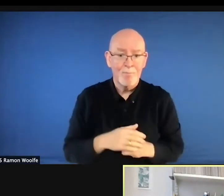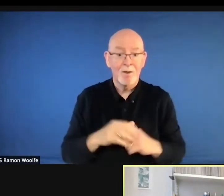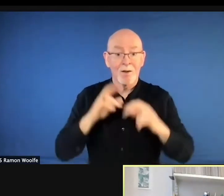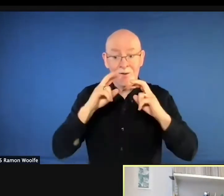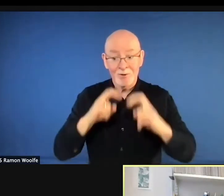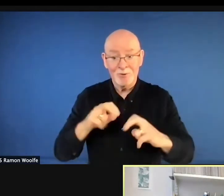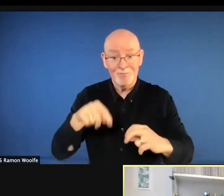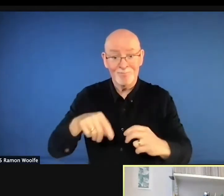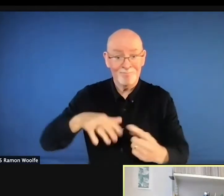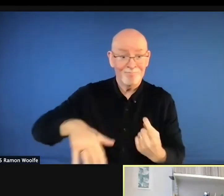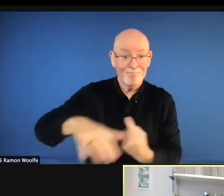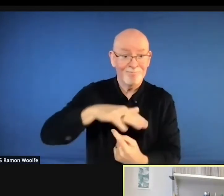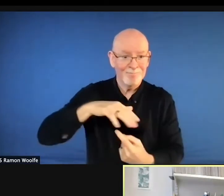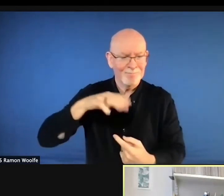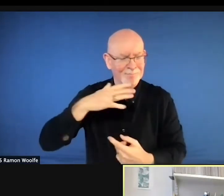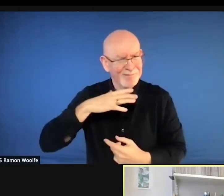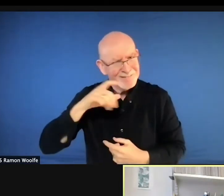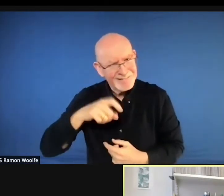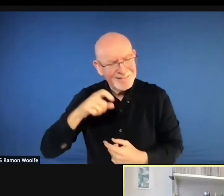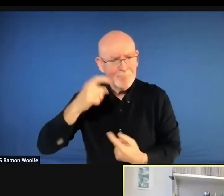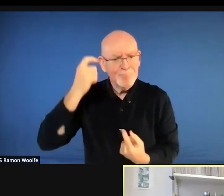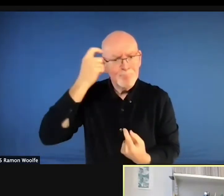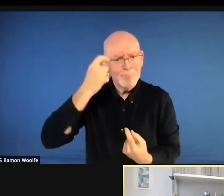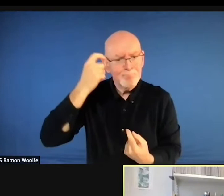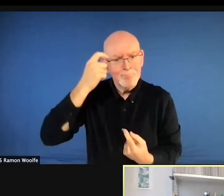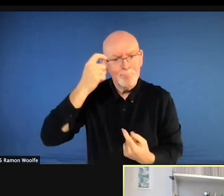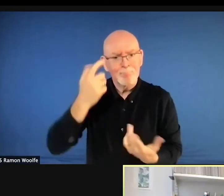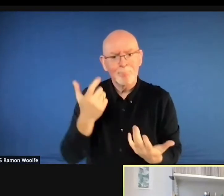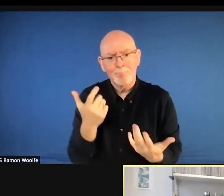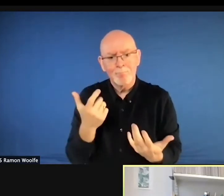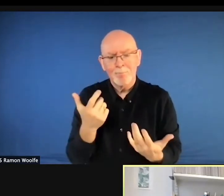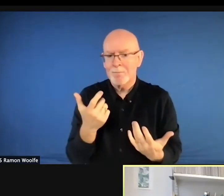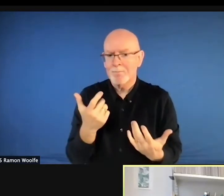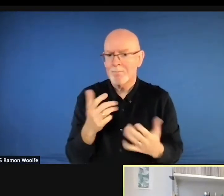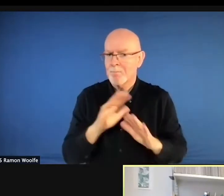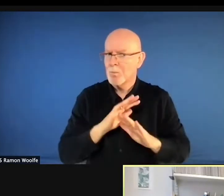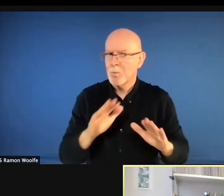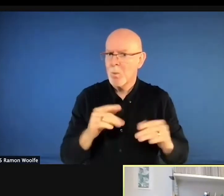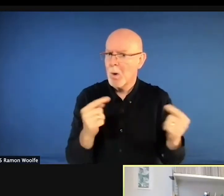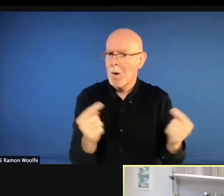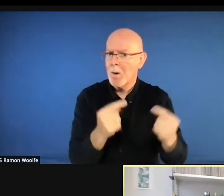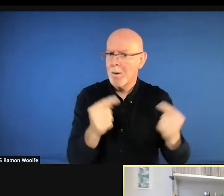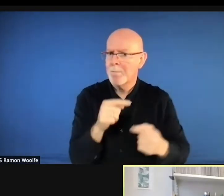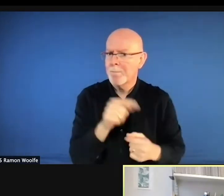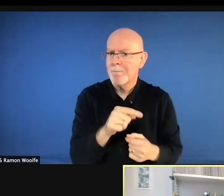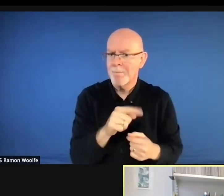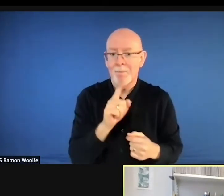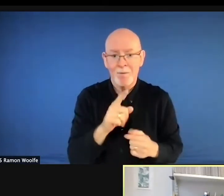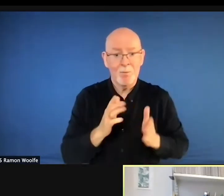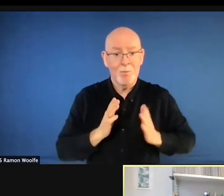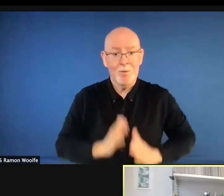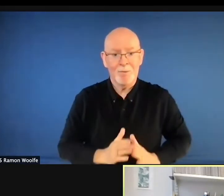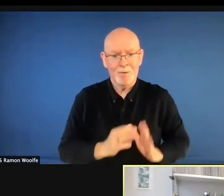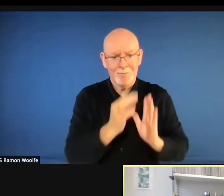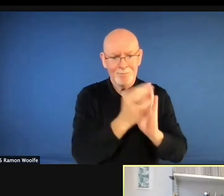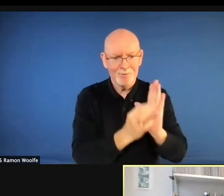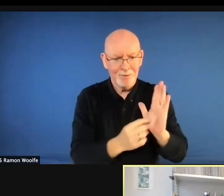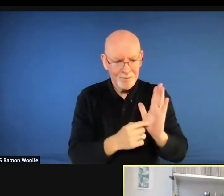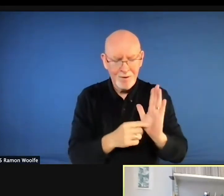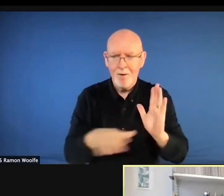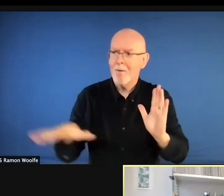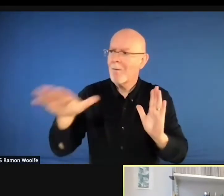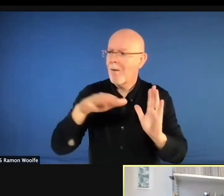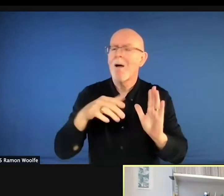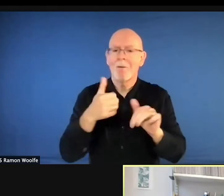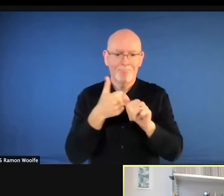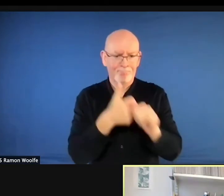humanitarian principles that all humanitarian actors use: humanity, impartiality, independence.